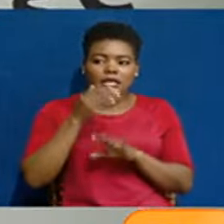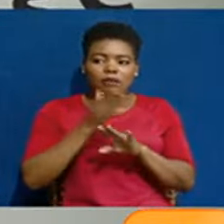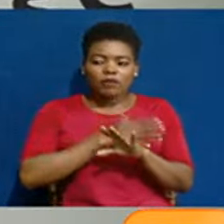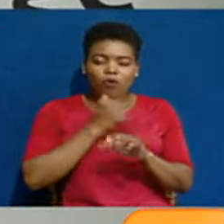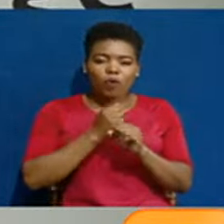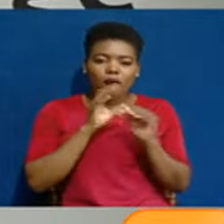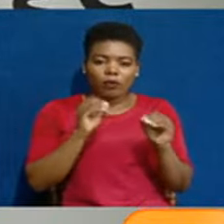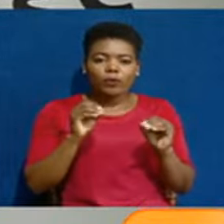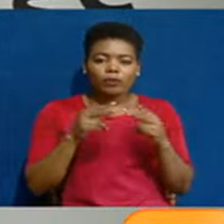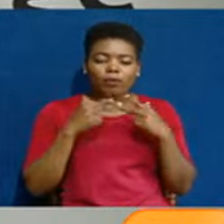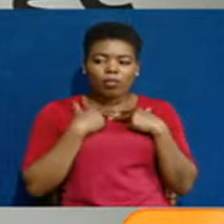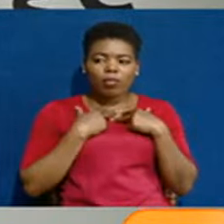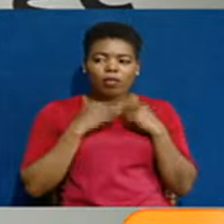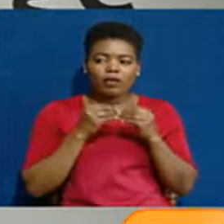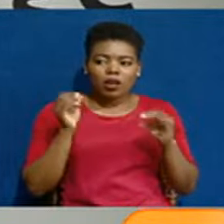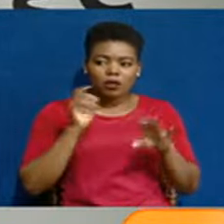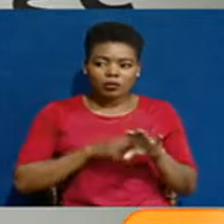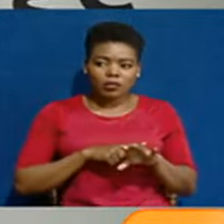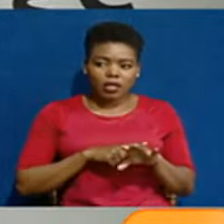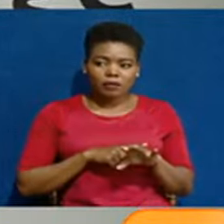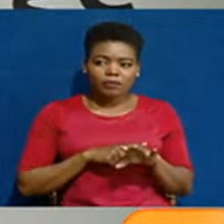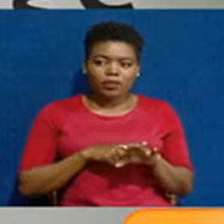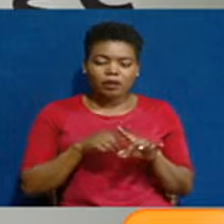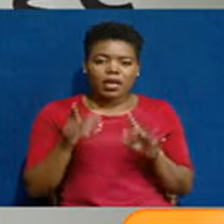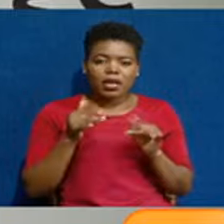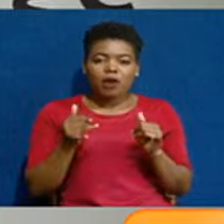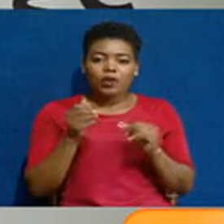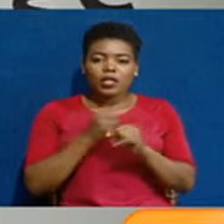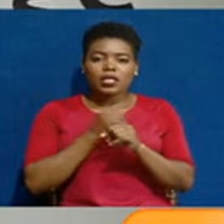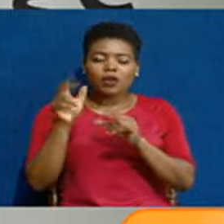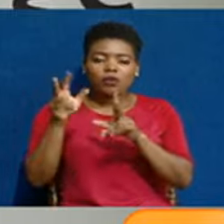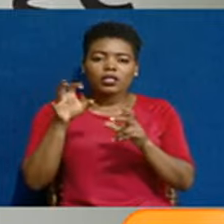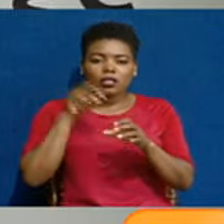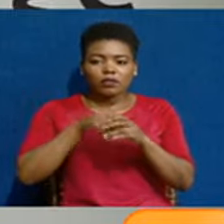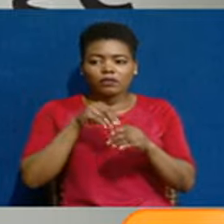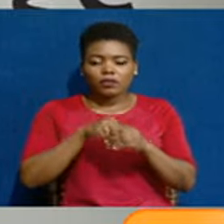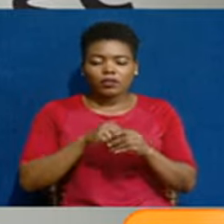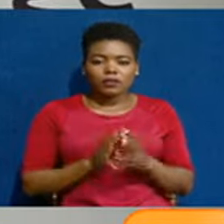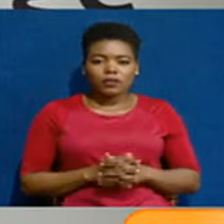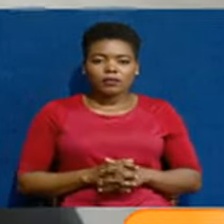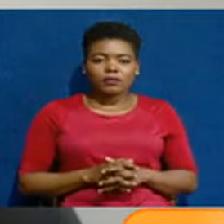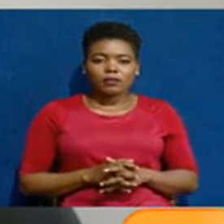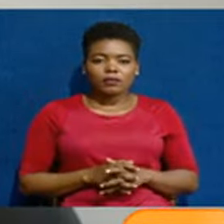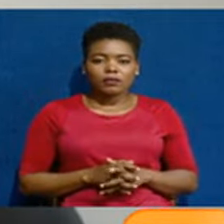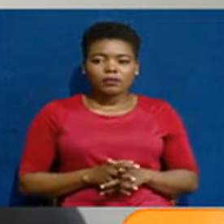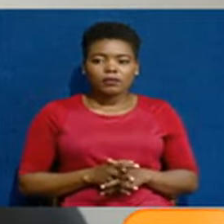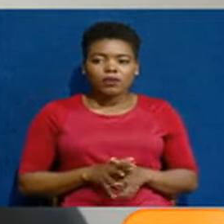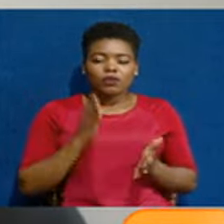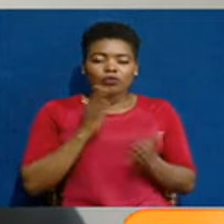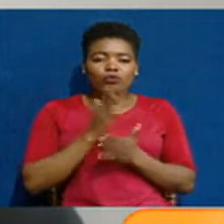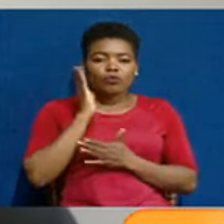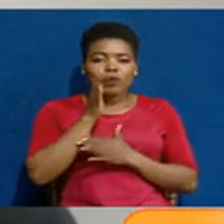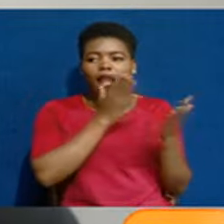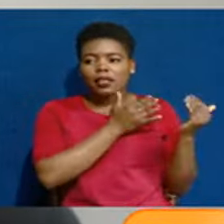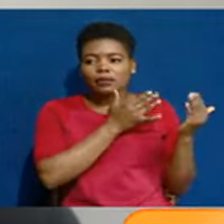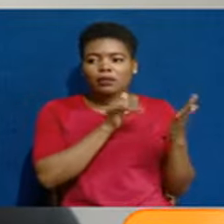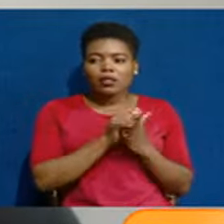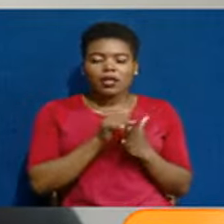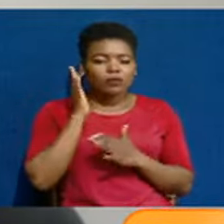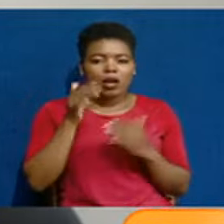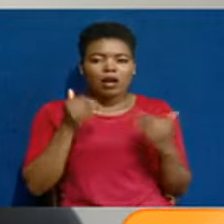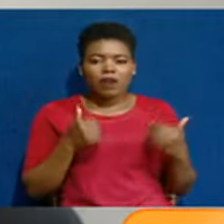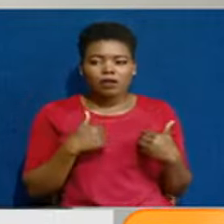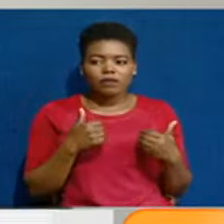an uphill task for the telco in attracting investors upon issuance. Obviously, we would expect them that they have had